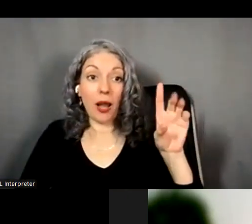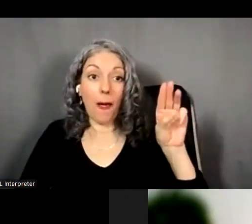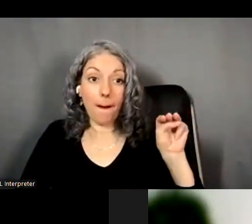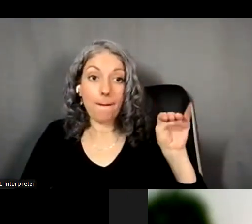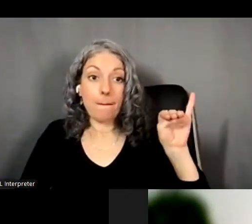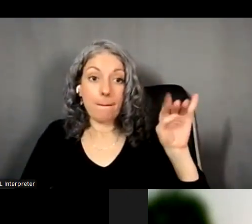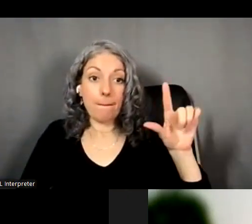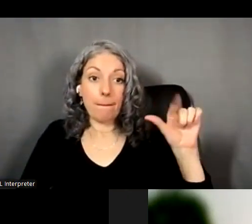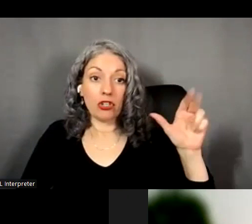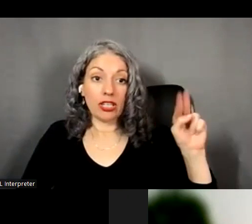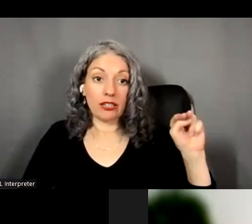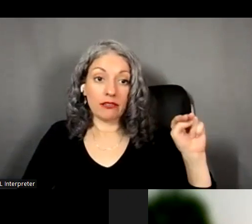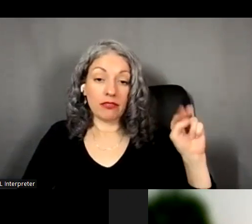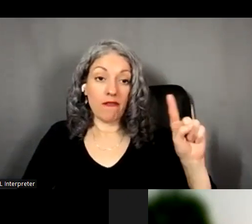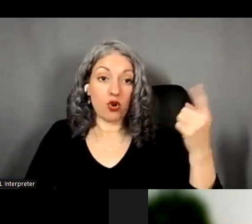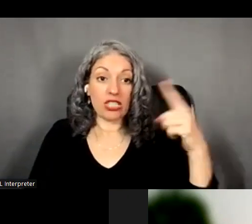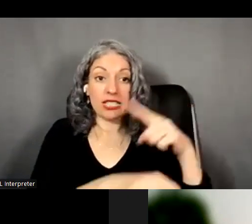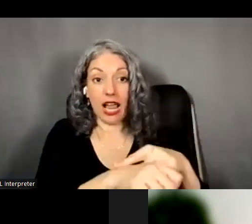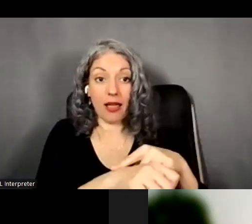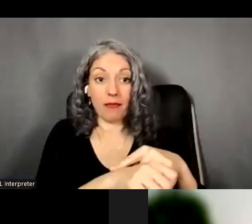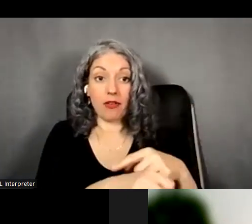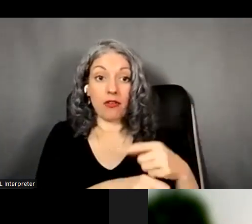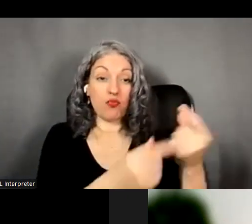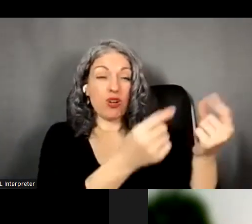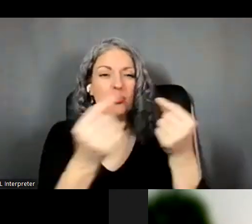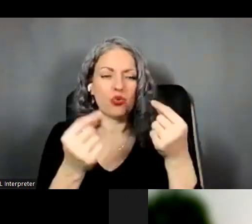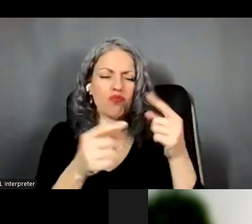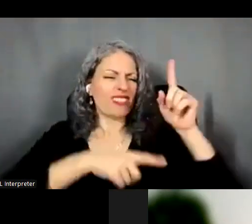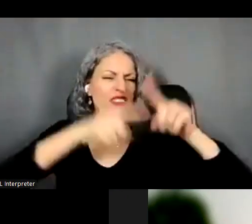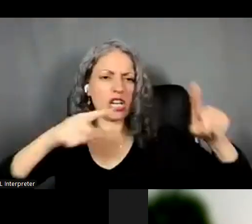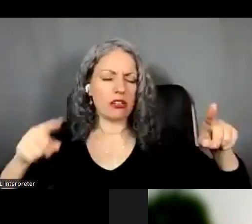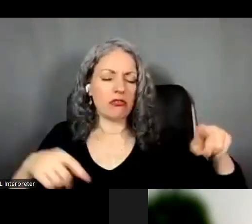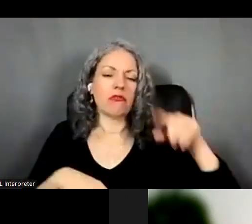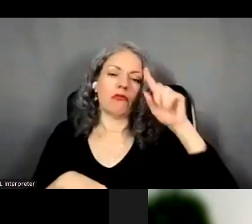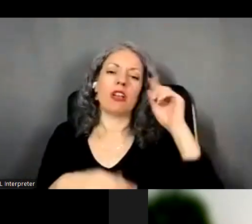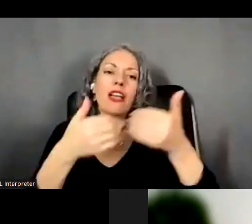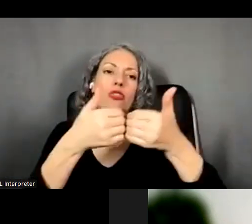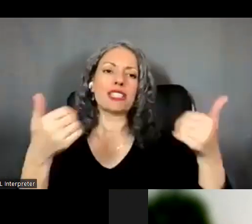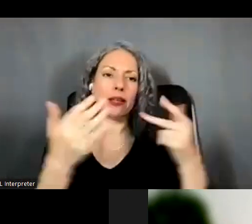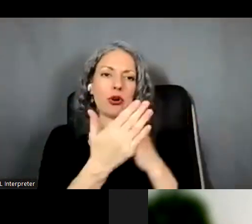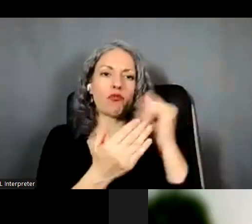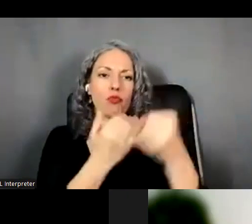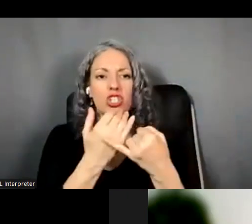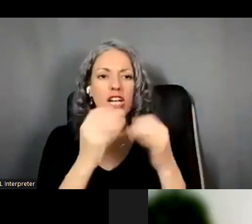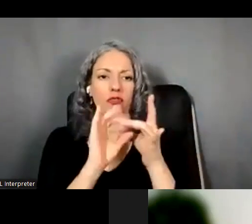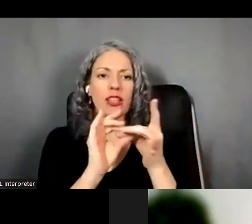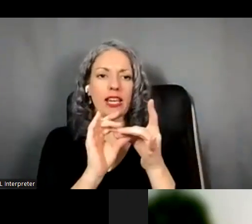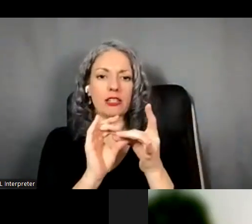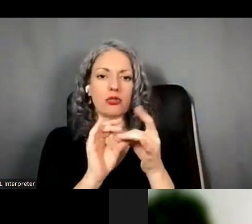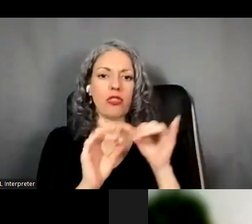one to do a number of things. There's a separate project in that relating to the whole